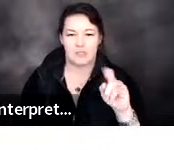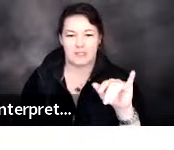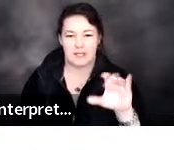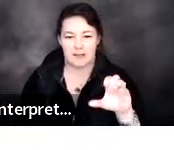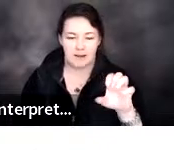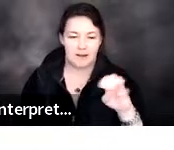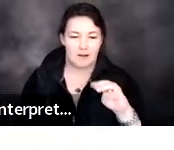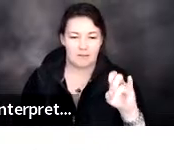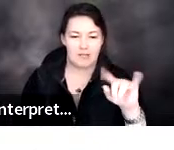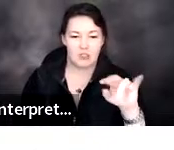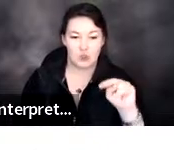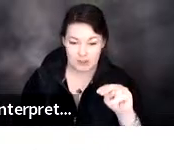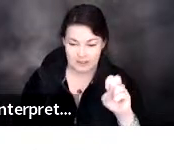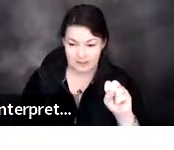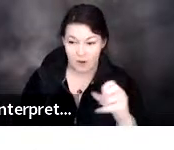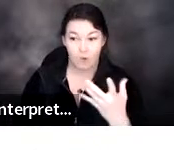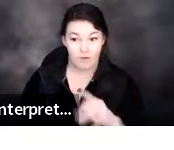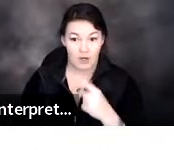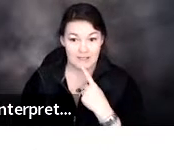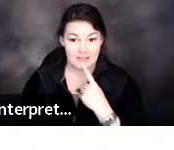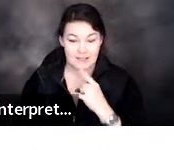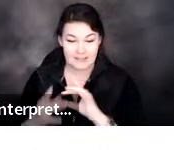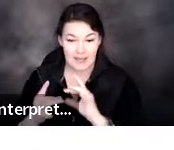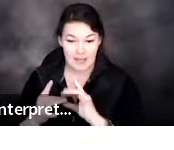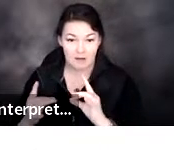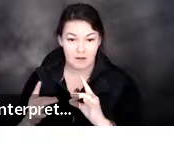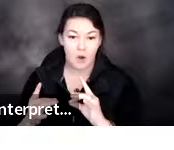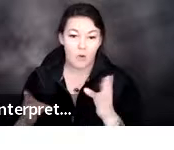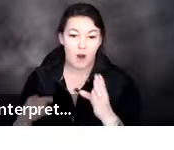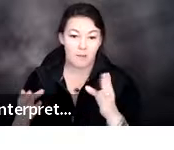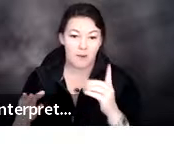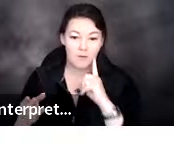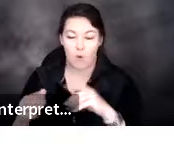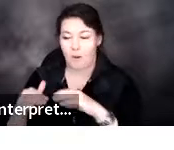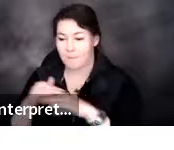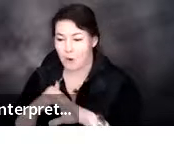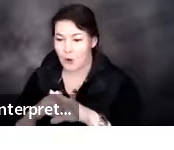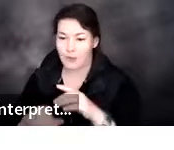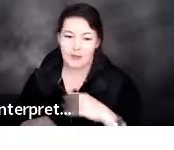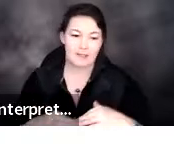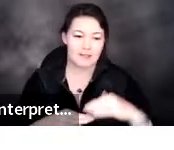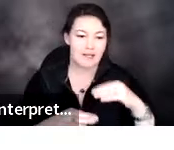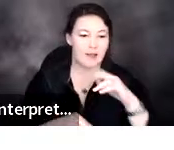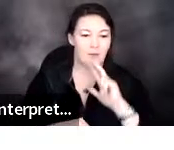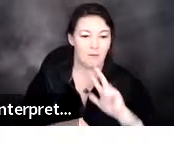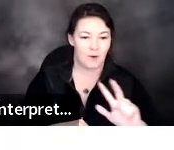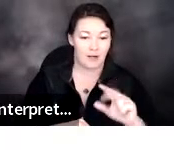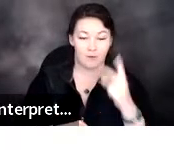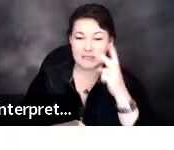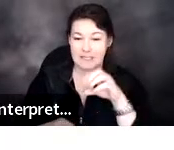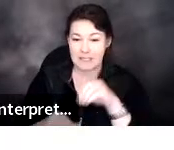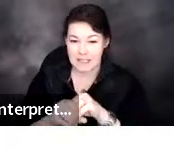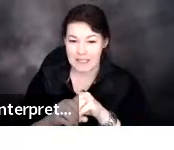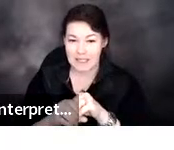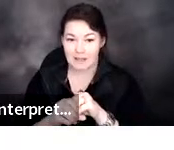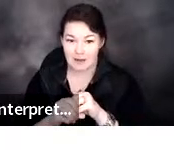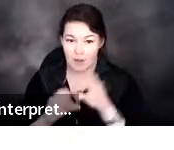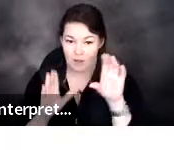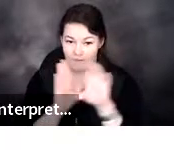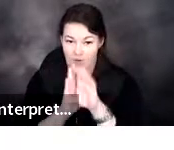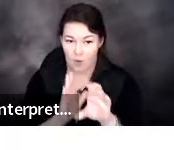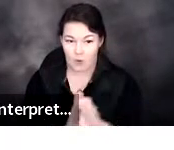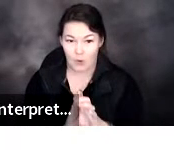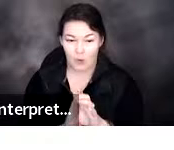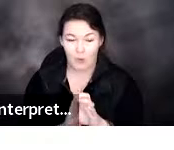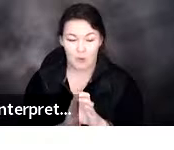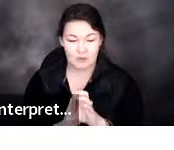hearing screening method for children birth to 3. You'll see this depicted in these photos here. And